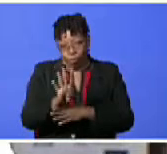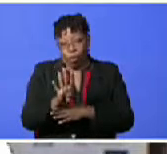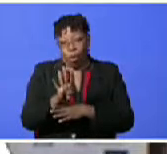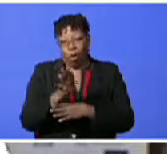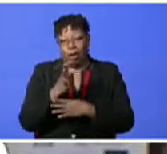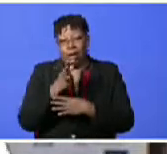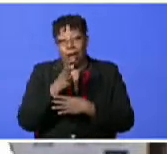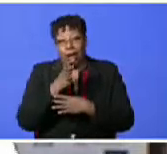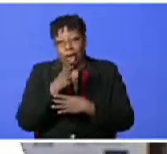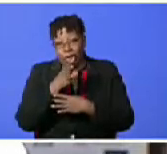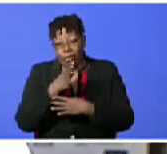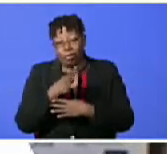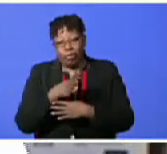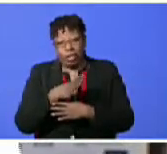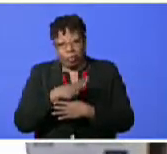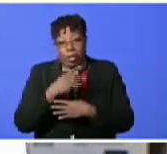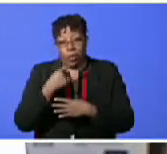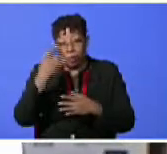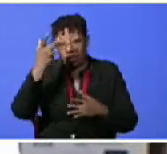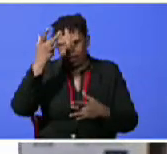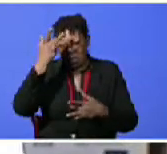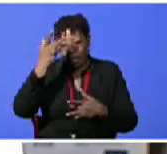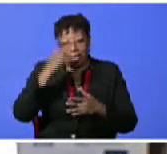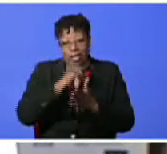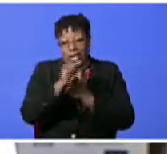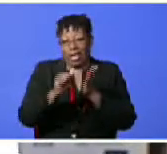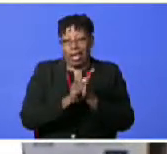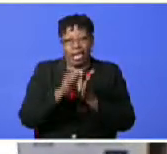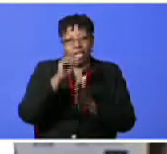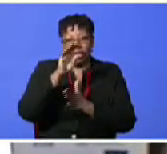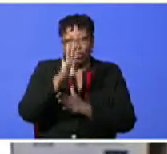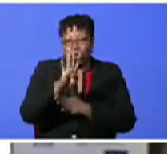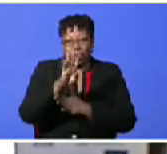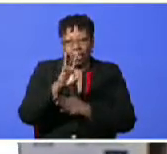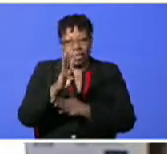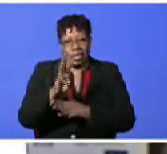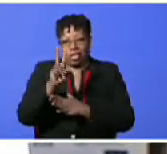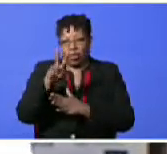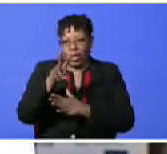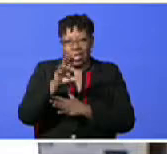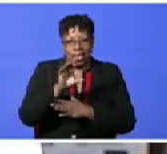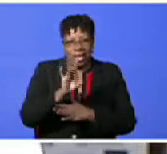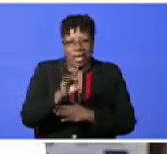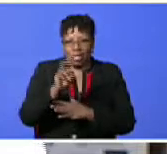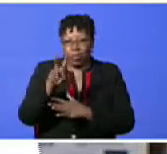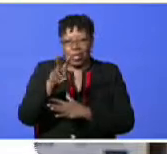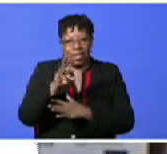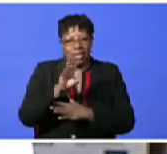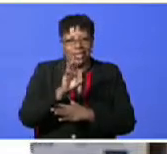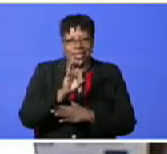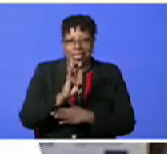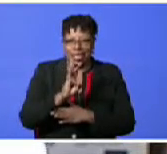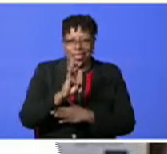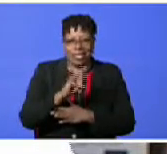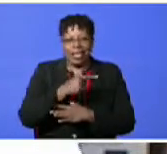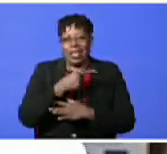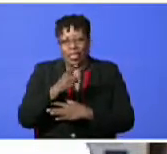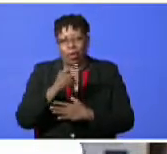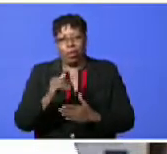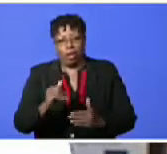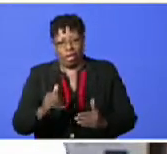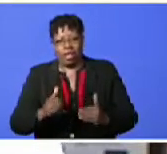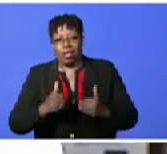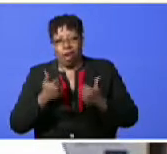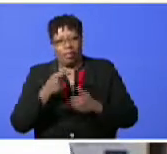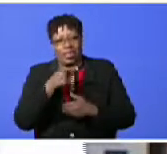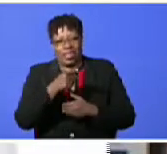female sicklers, being age 46, 28, 26. So they're young, and for